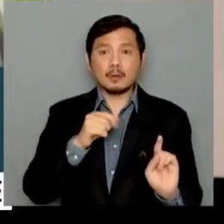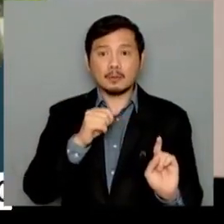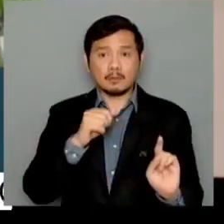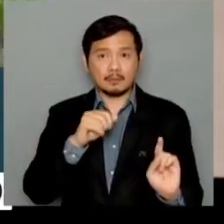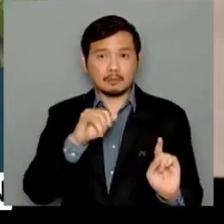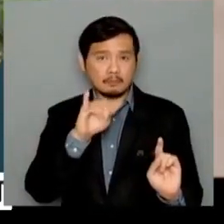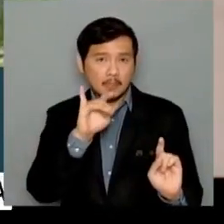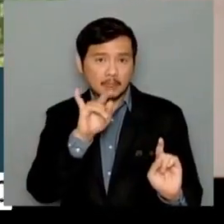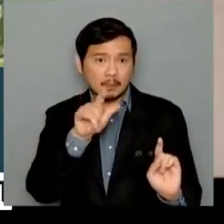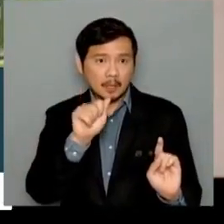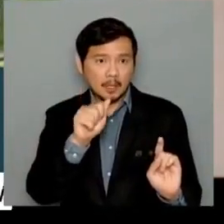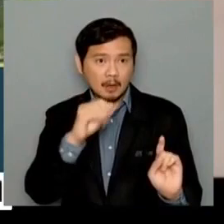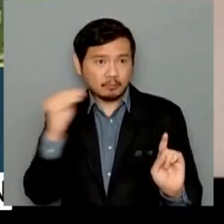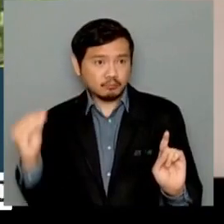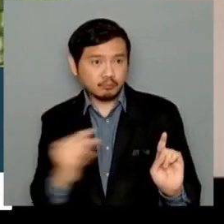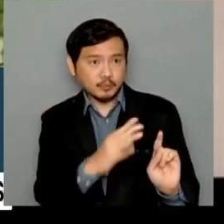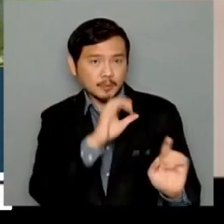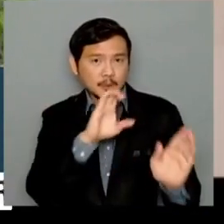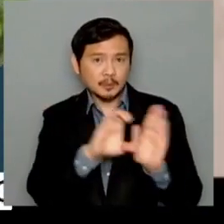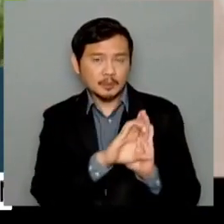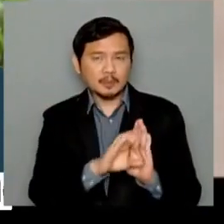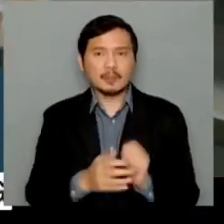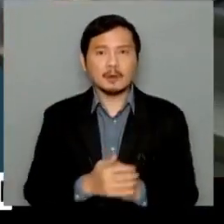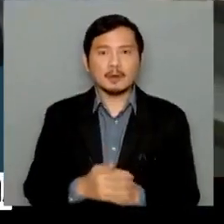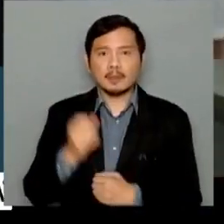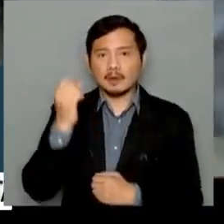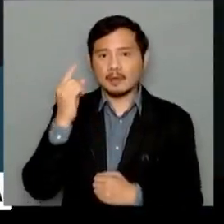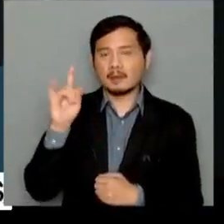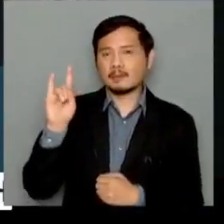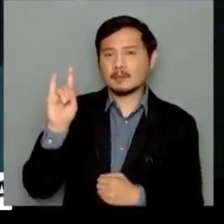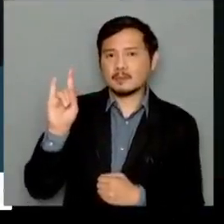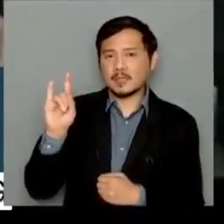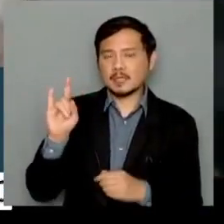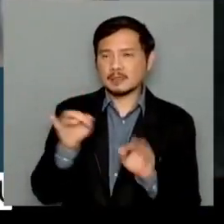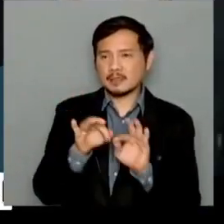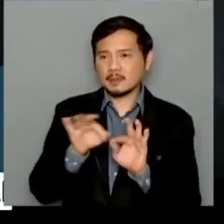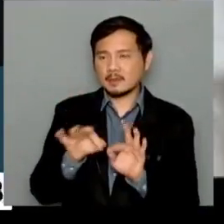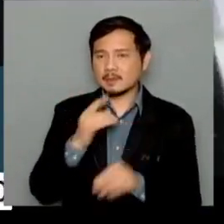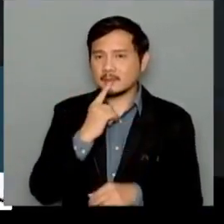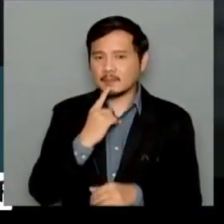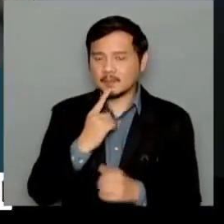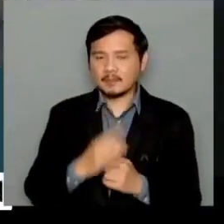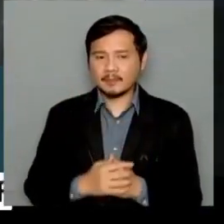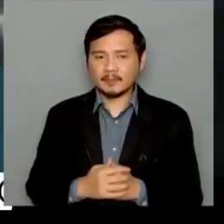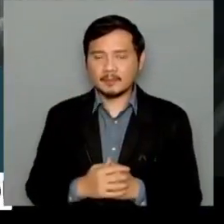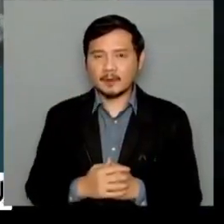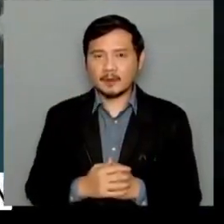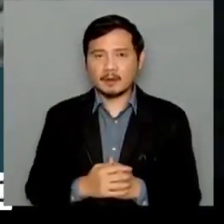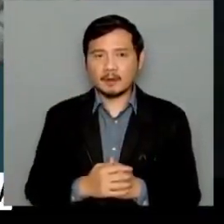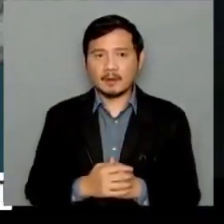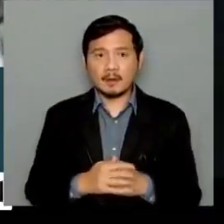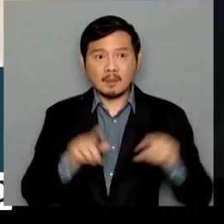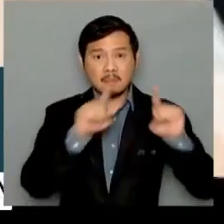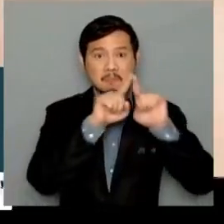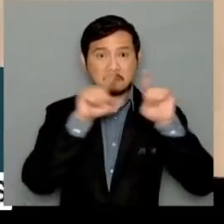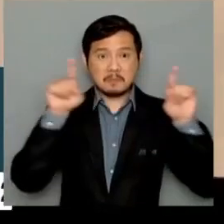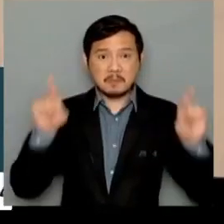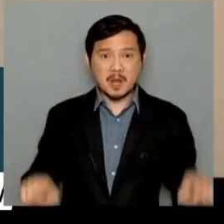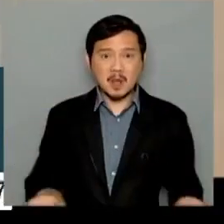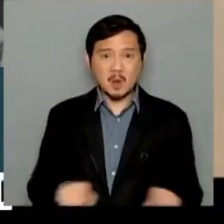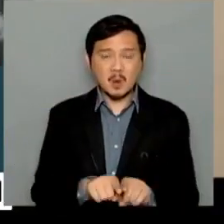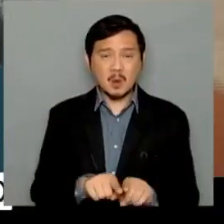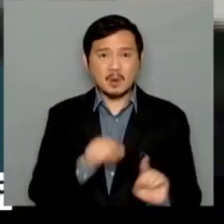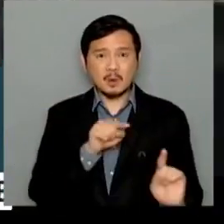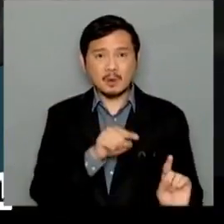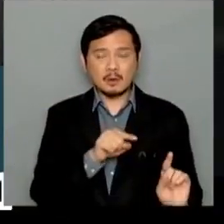press statement was related to that, and that because the billboard was neither